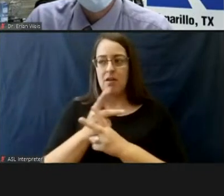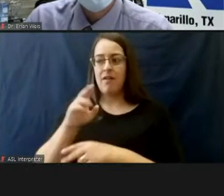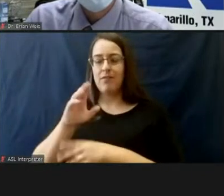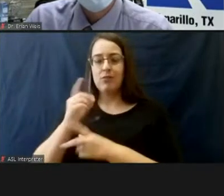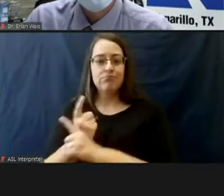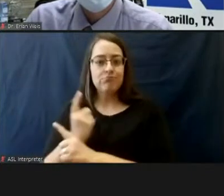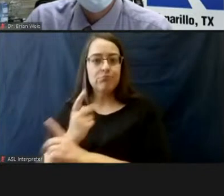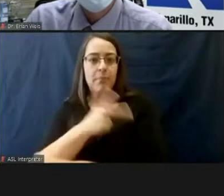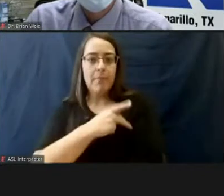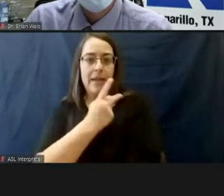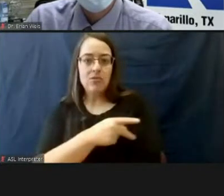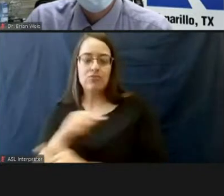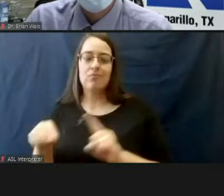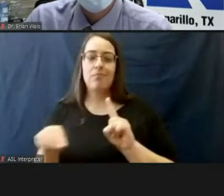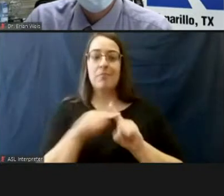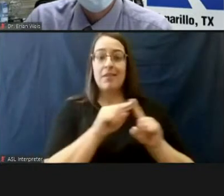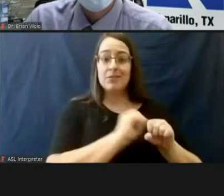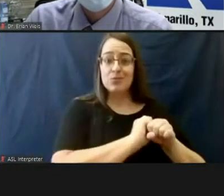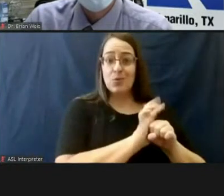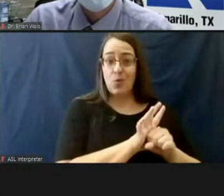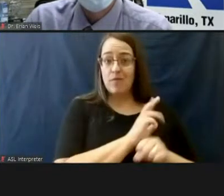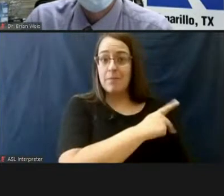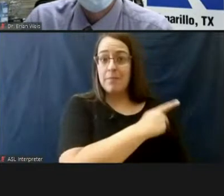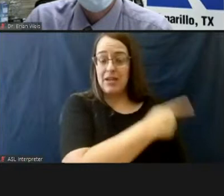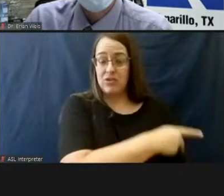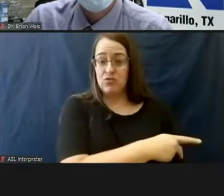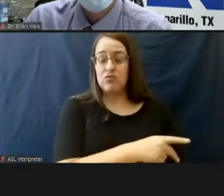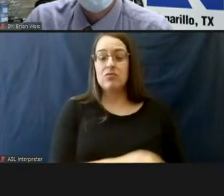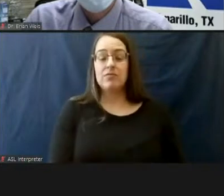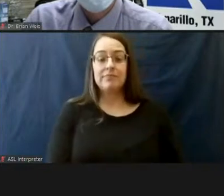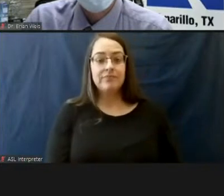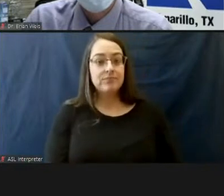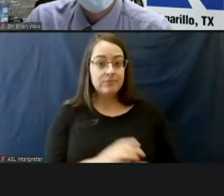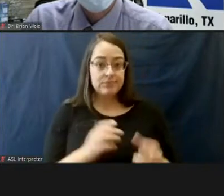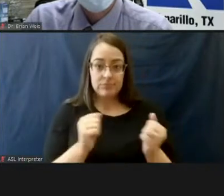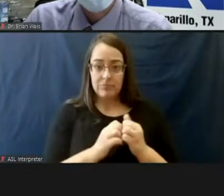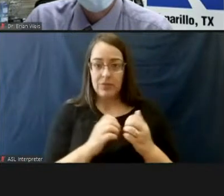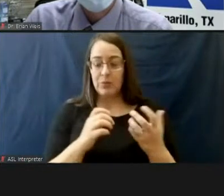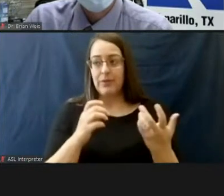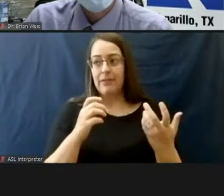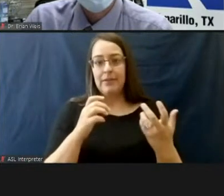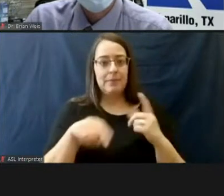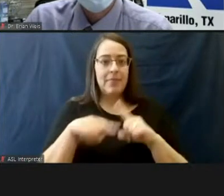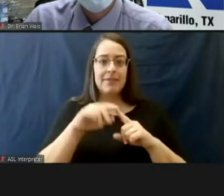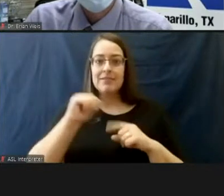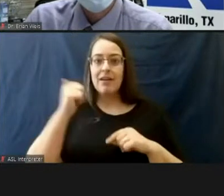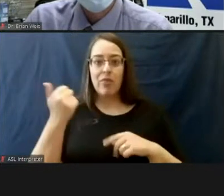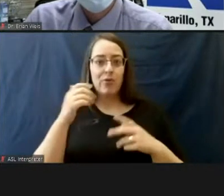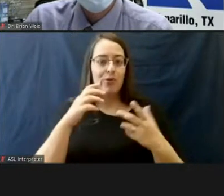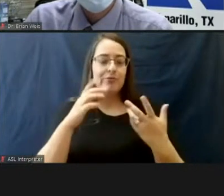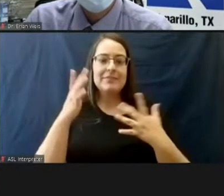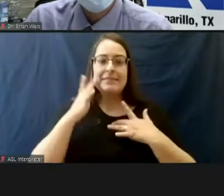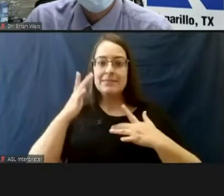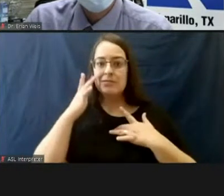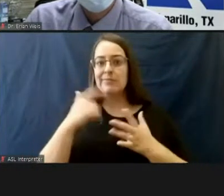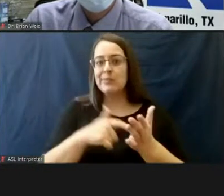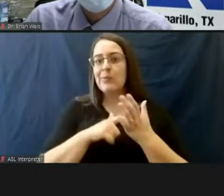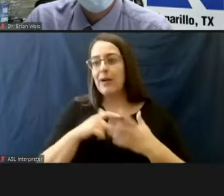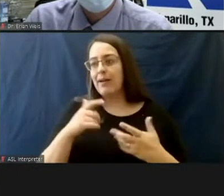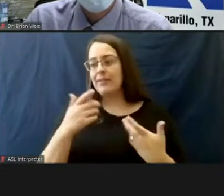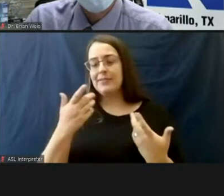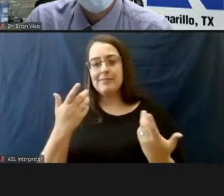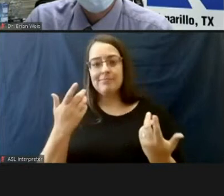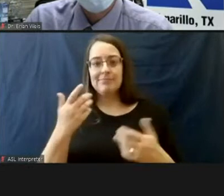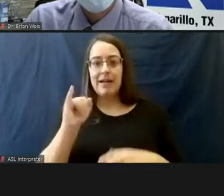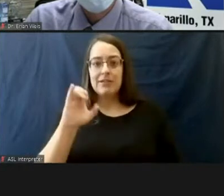hospital, in our city, along with all the other acute illnesses that require ICU hospitalization, whether it be heart failure